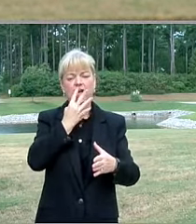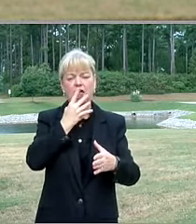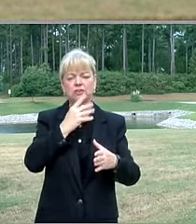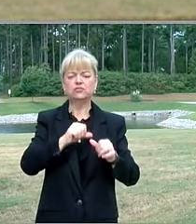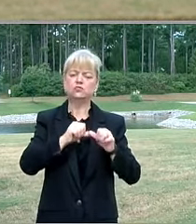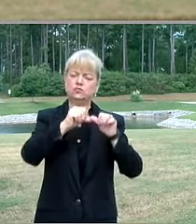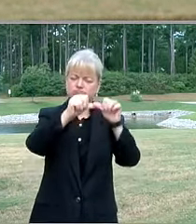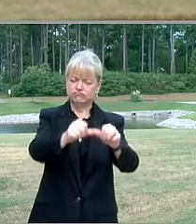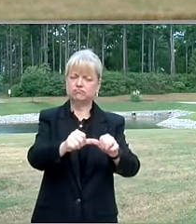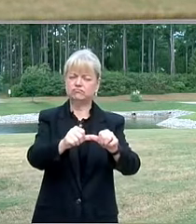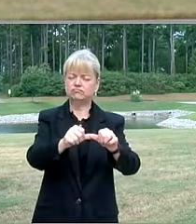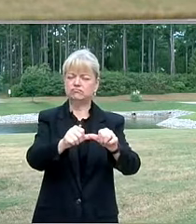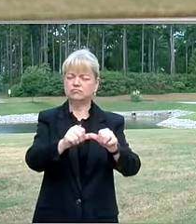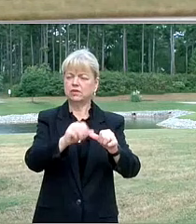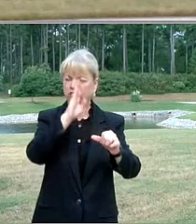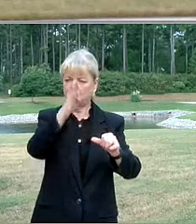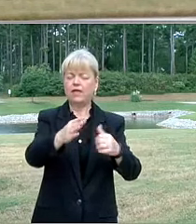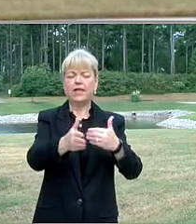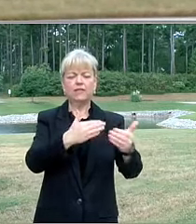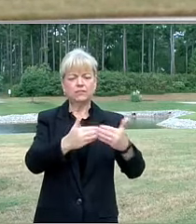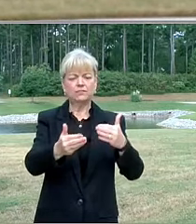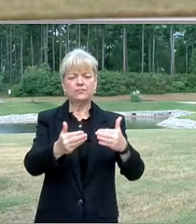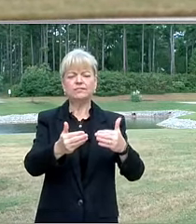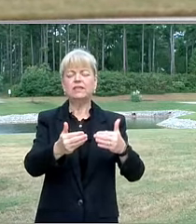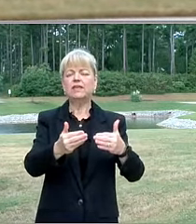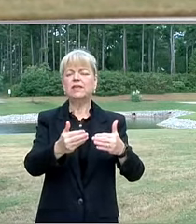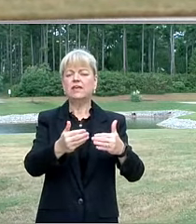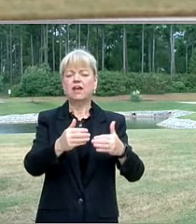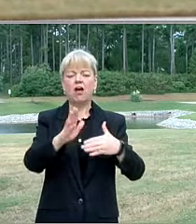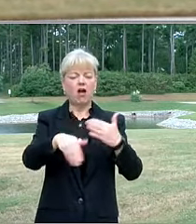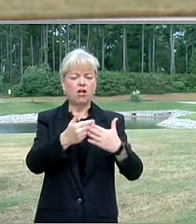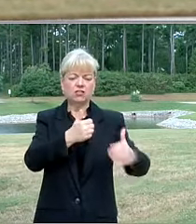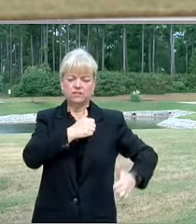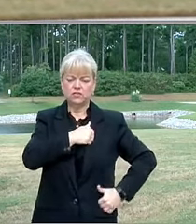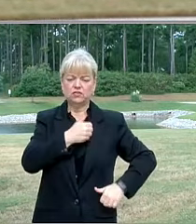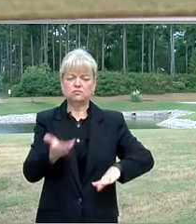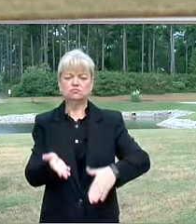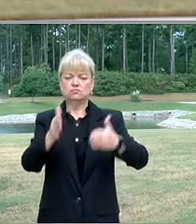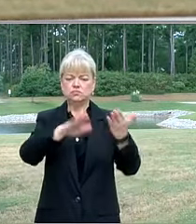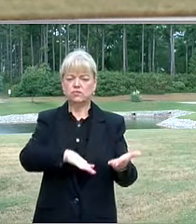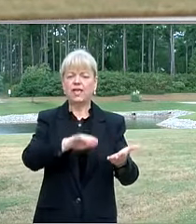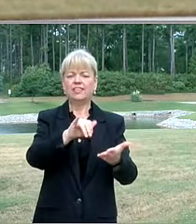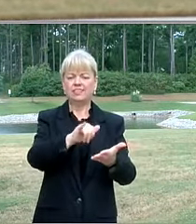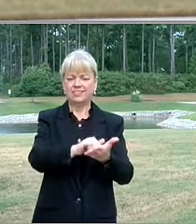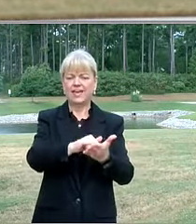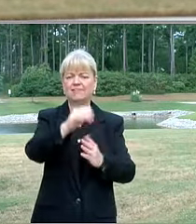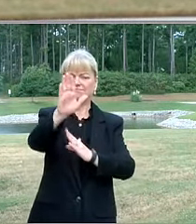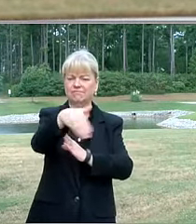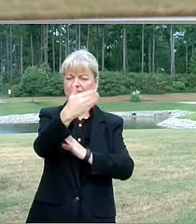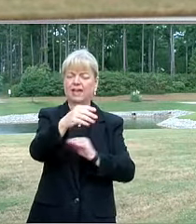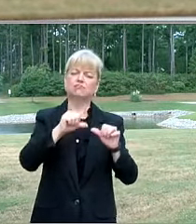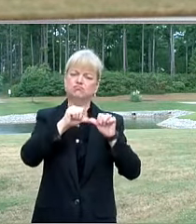the organization might perish, the colors and spirit of the unit live on forever.